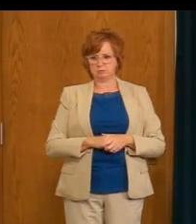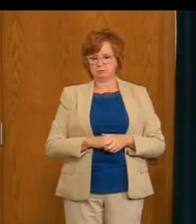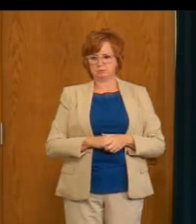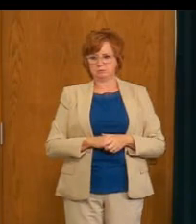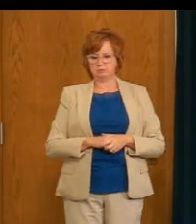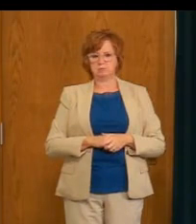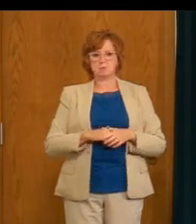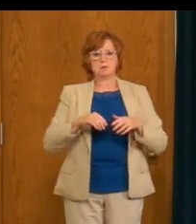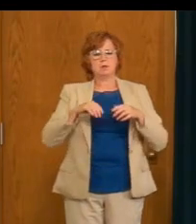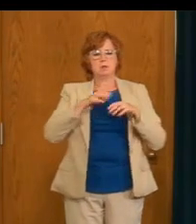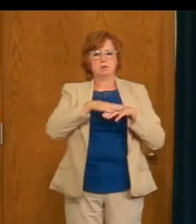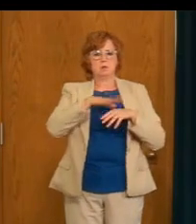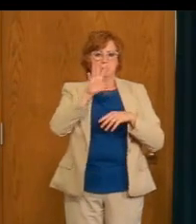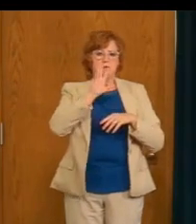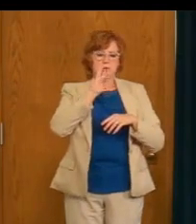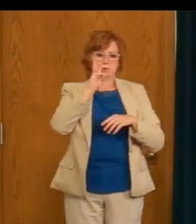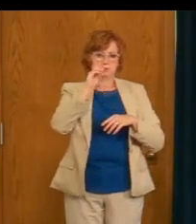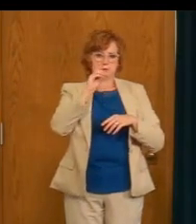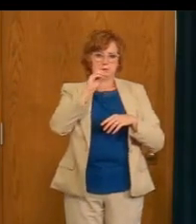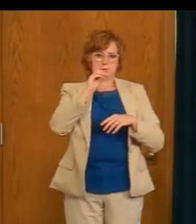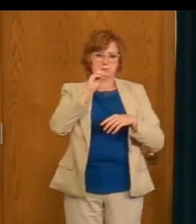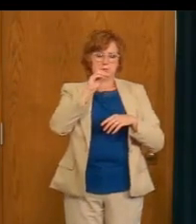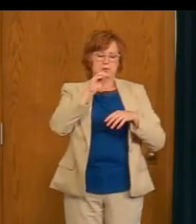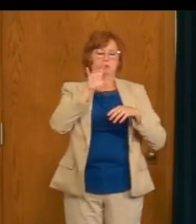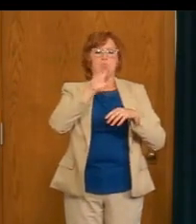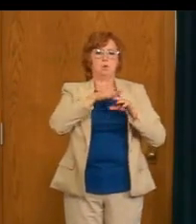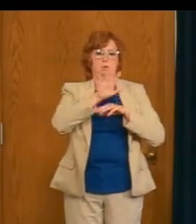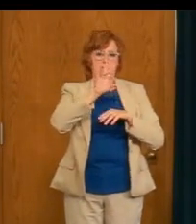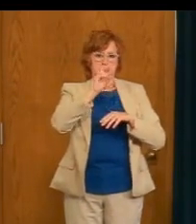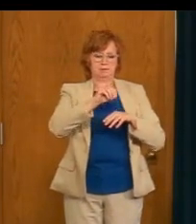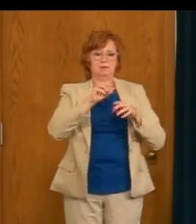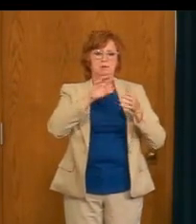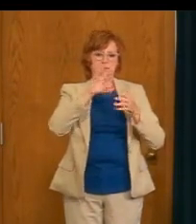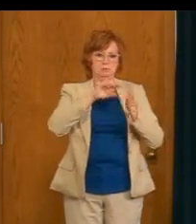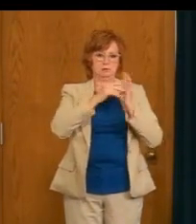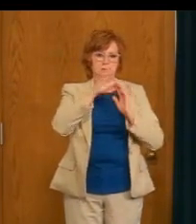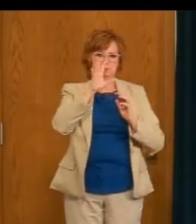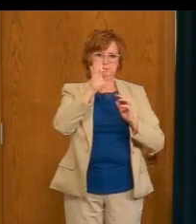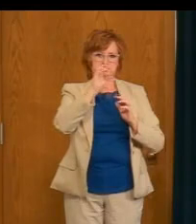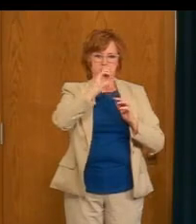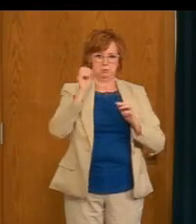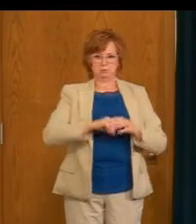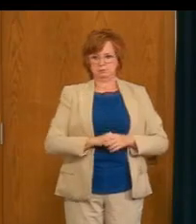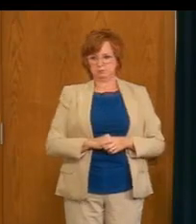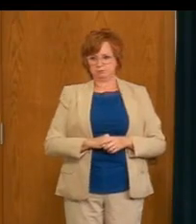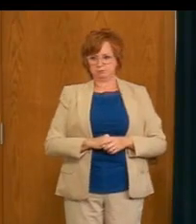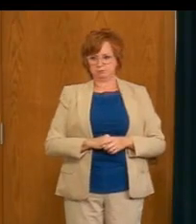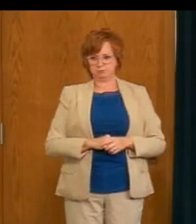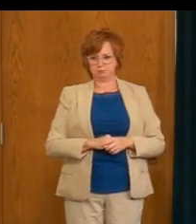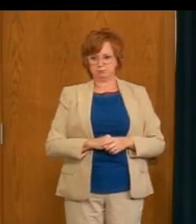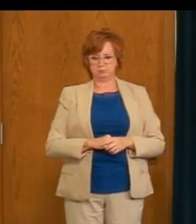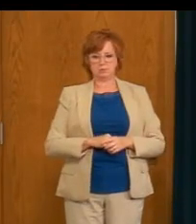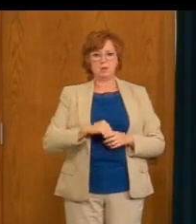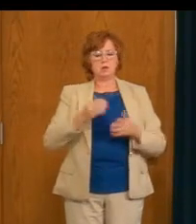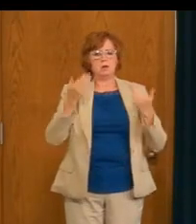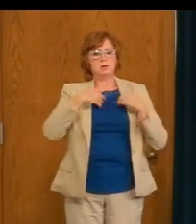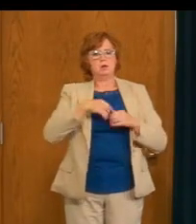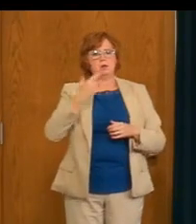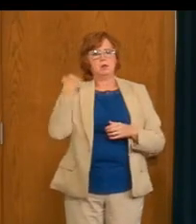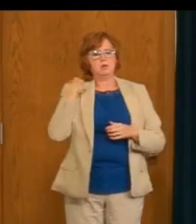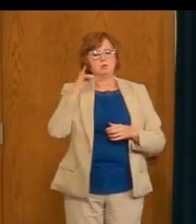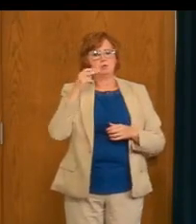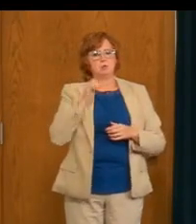70 years and older. And similarly, when we look at ICU admissions, 21 ICU admissions in